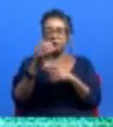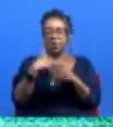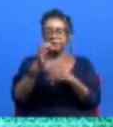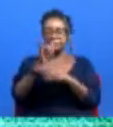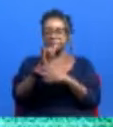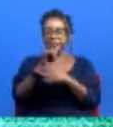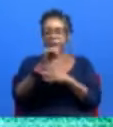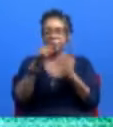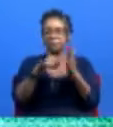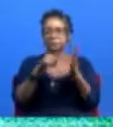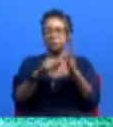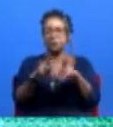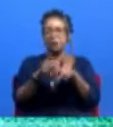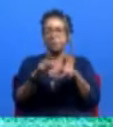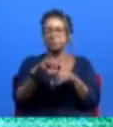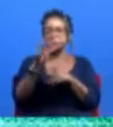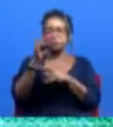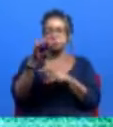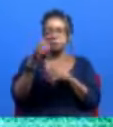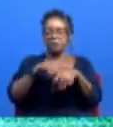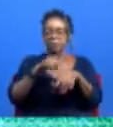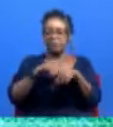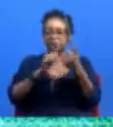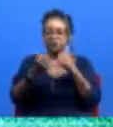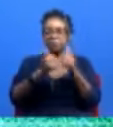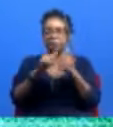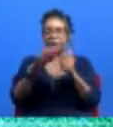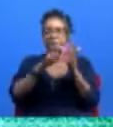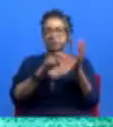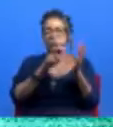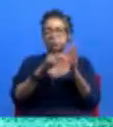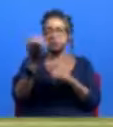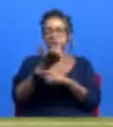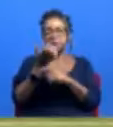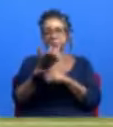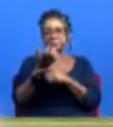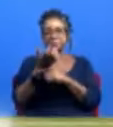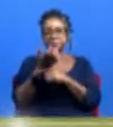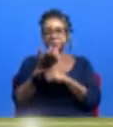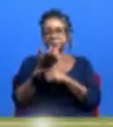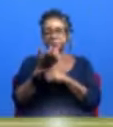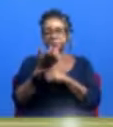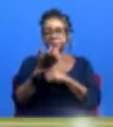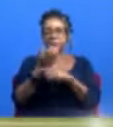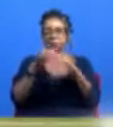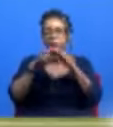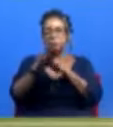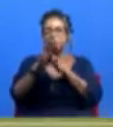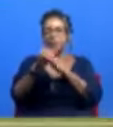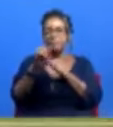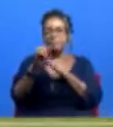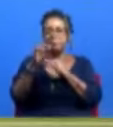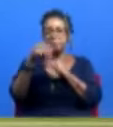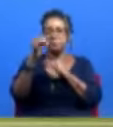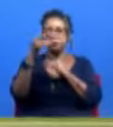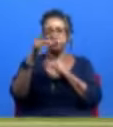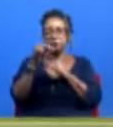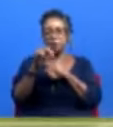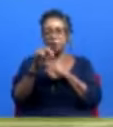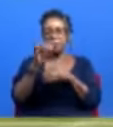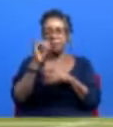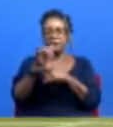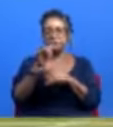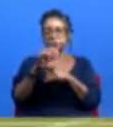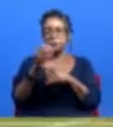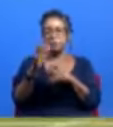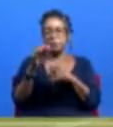points against the 12-time champions at the Machakos Stadium. A solitary goal from winger John Njuguna was what the Brewers